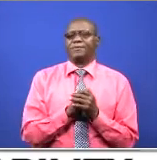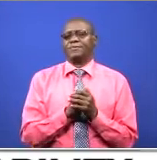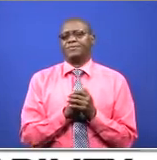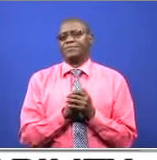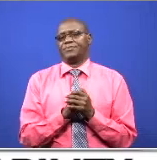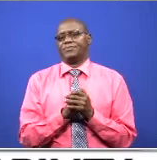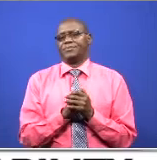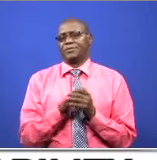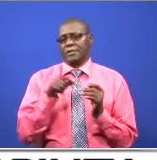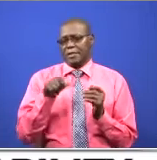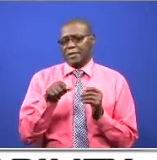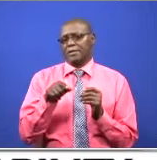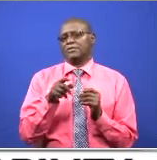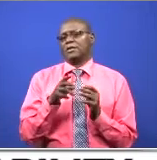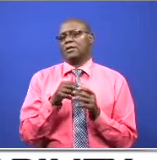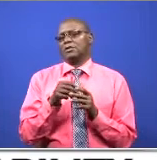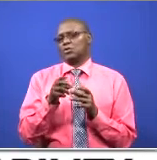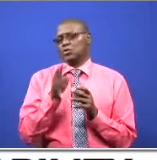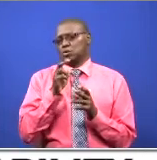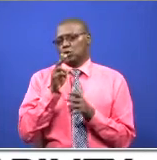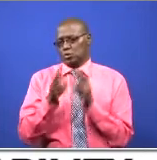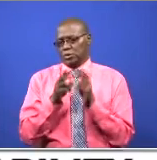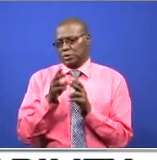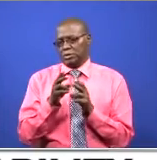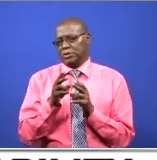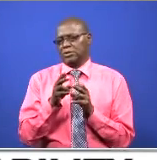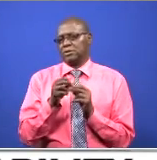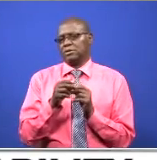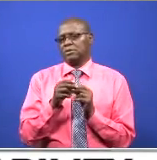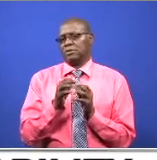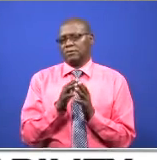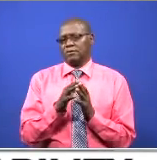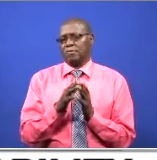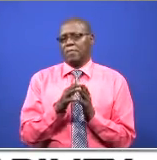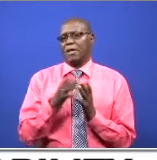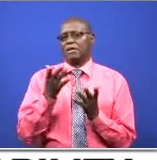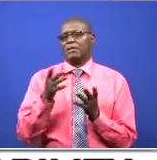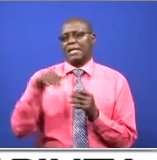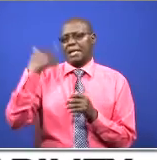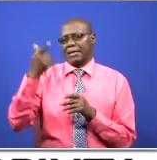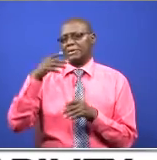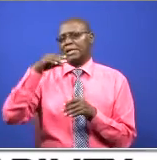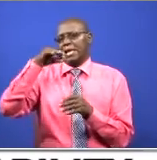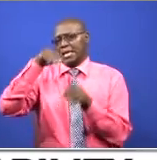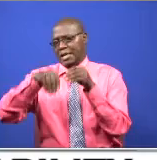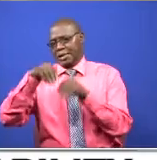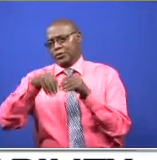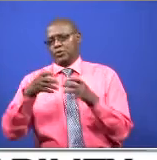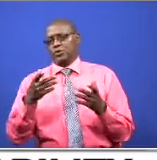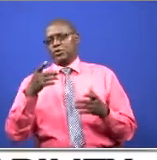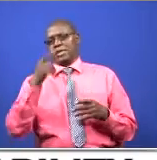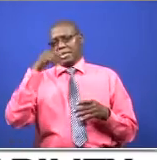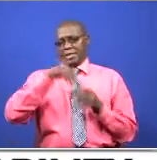2020 this year, the Ukraine war, and then next, we are getting into an election. And you know, in Kenya, we have realized